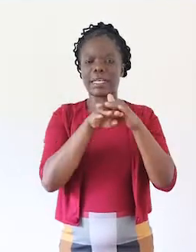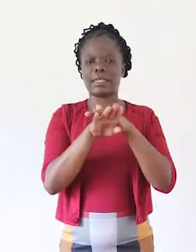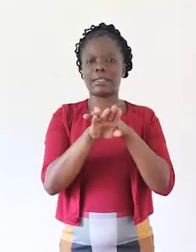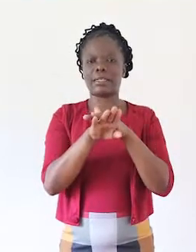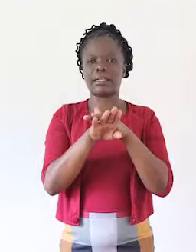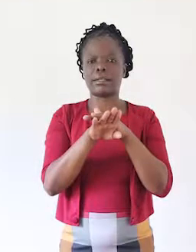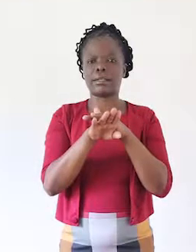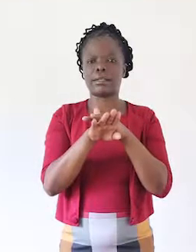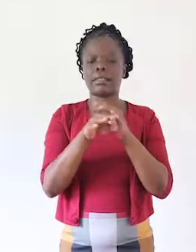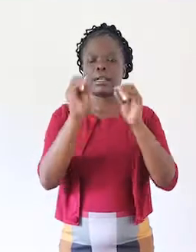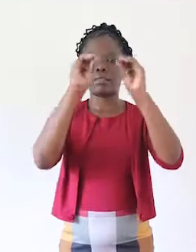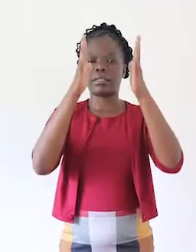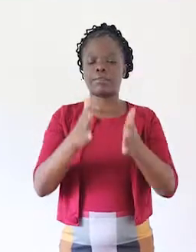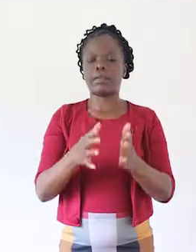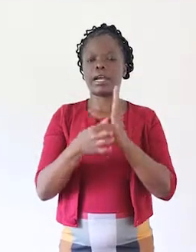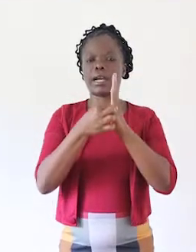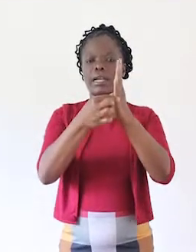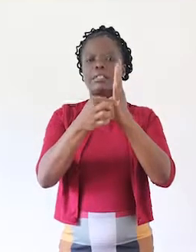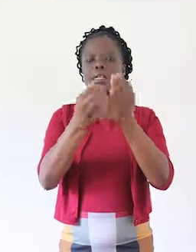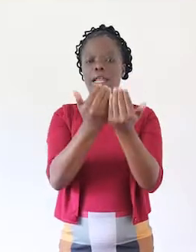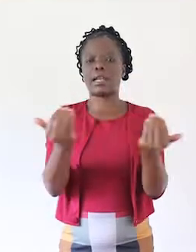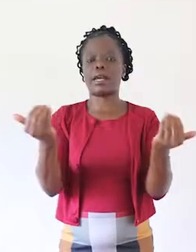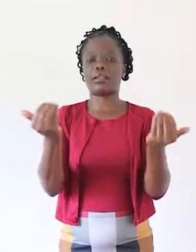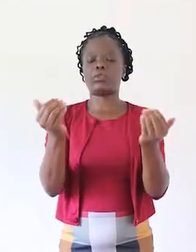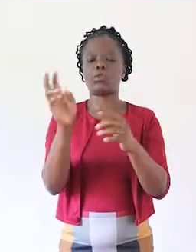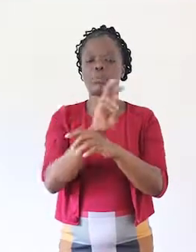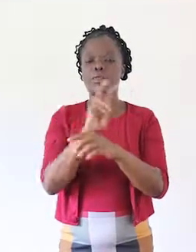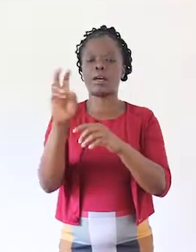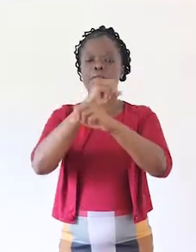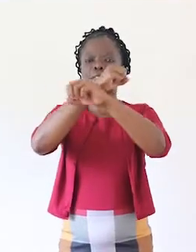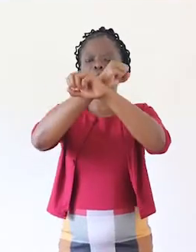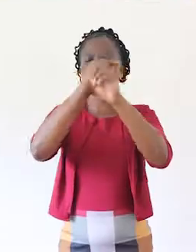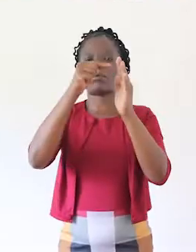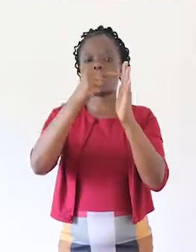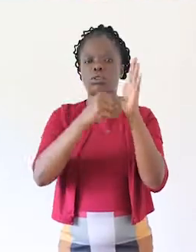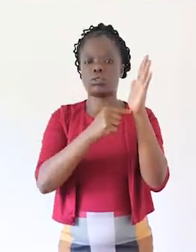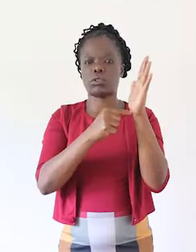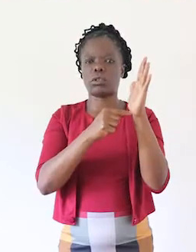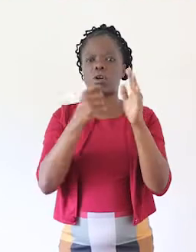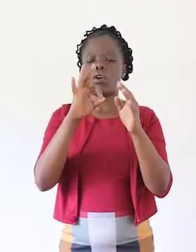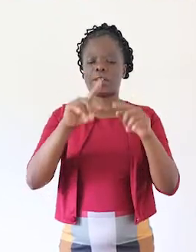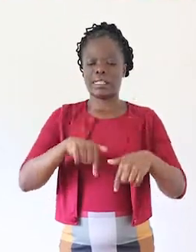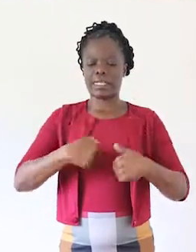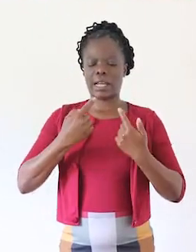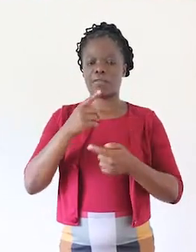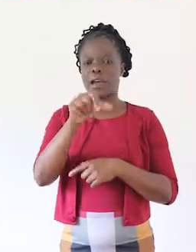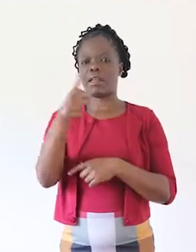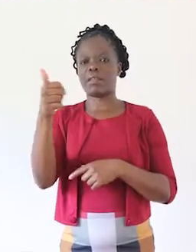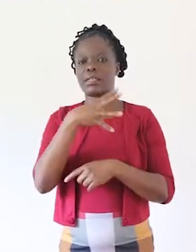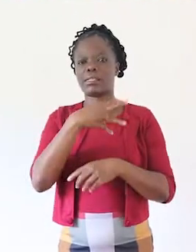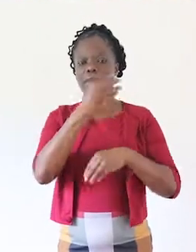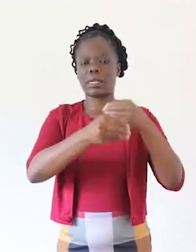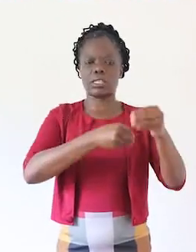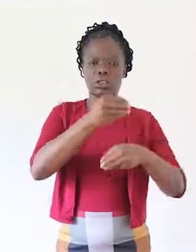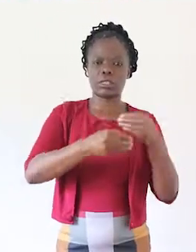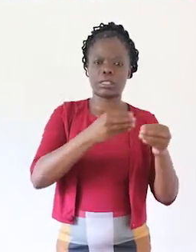here. The intervener guides the learner to observe safety precautions of self,